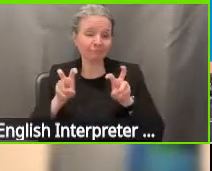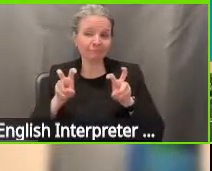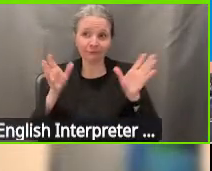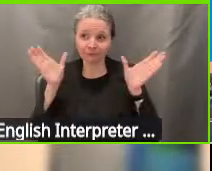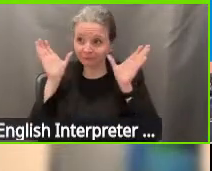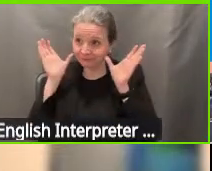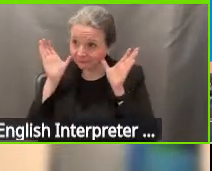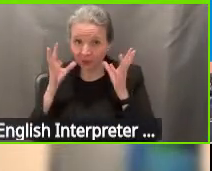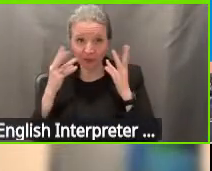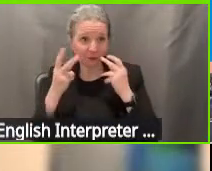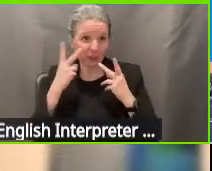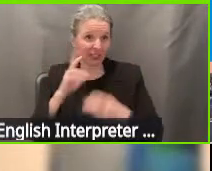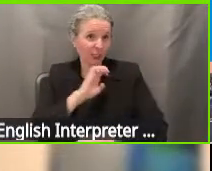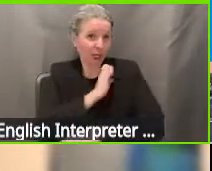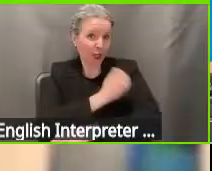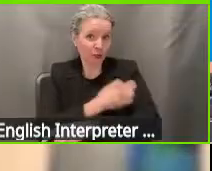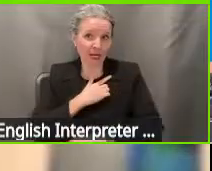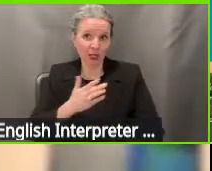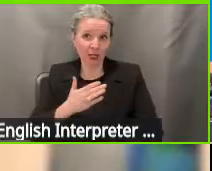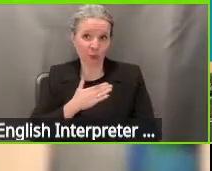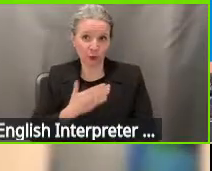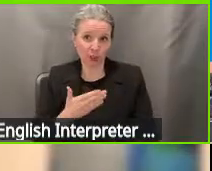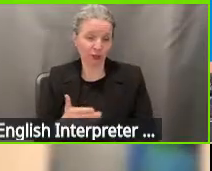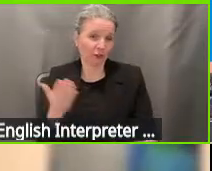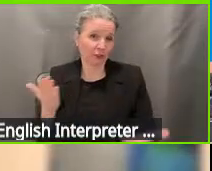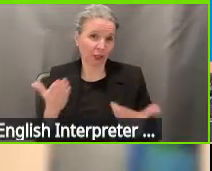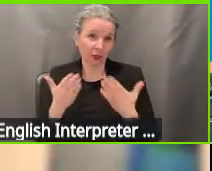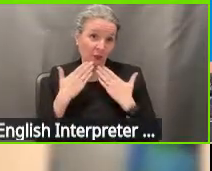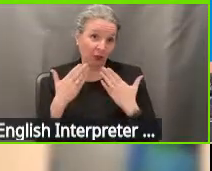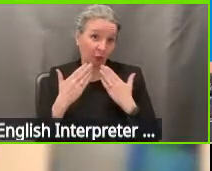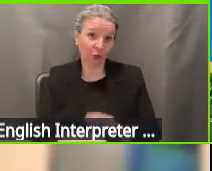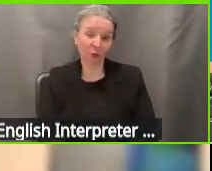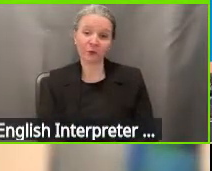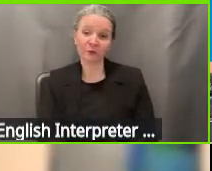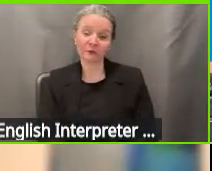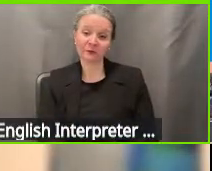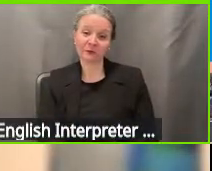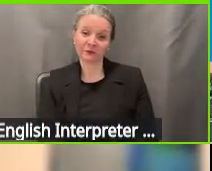to see the energy and the appreciation here. Thank you.